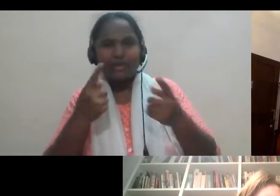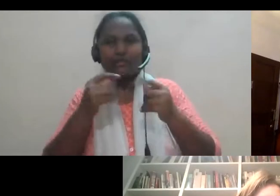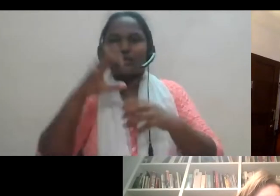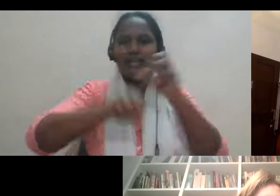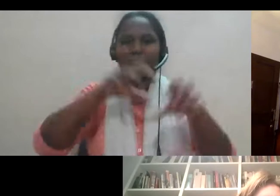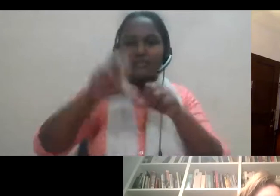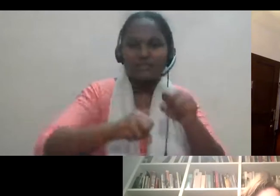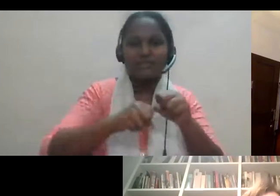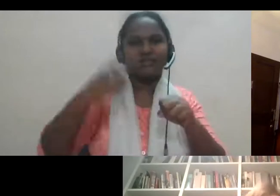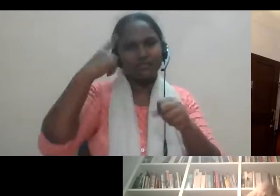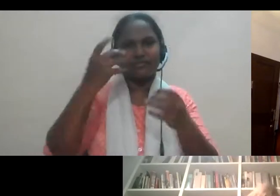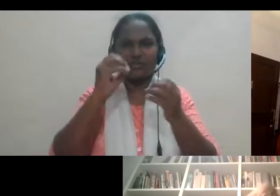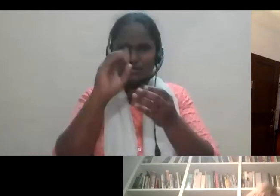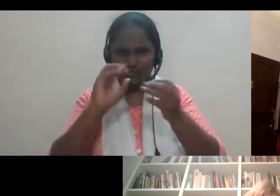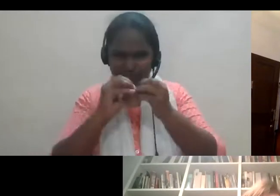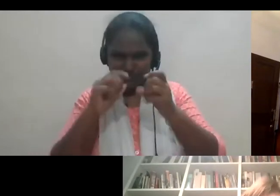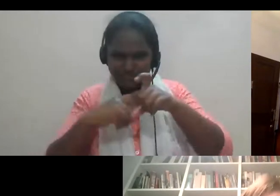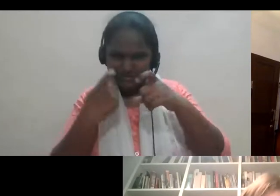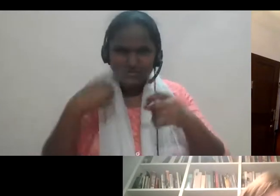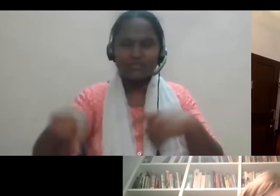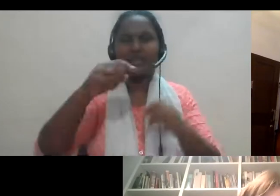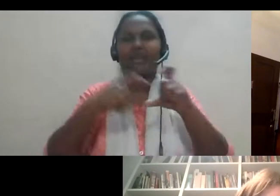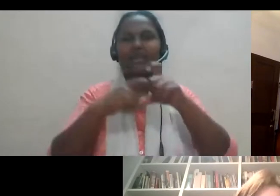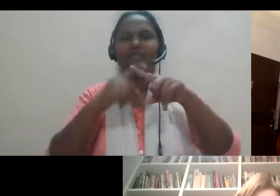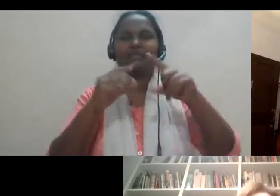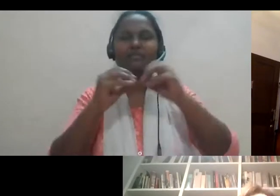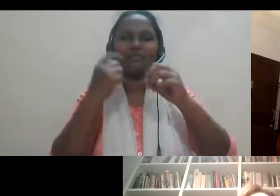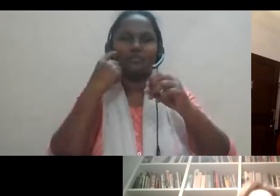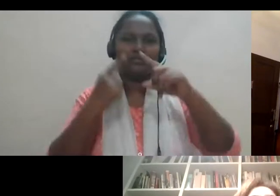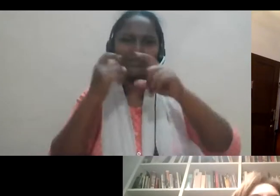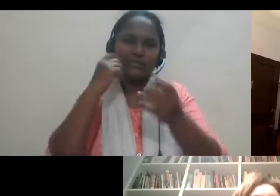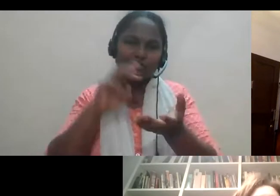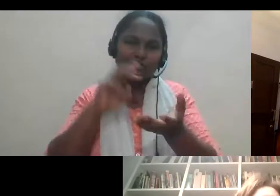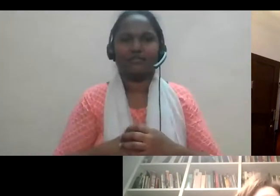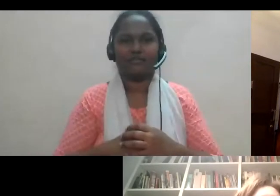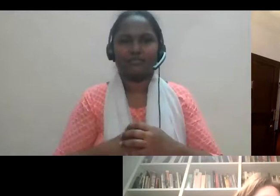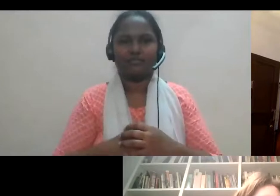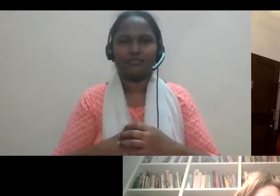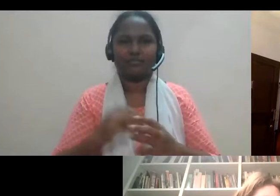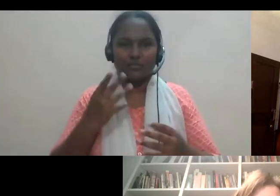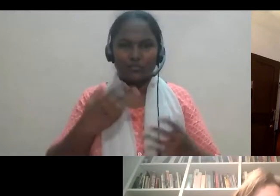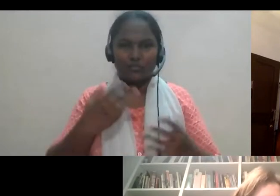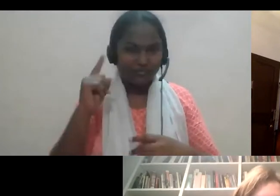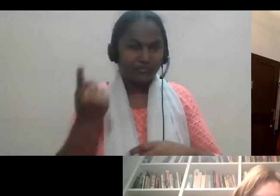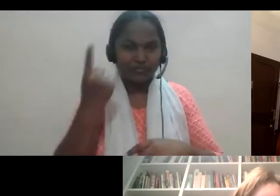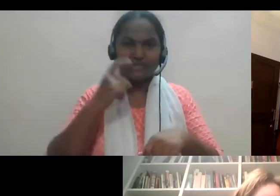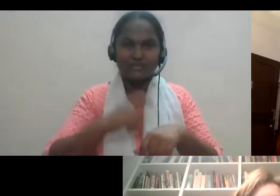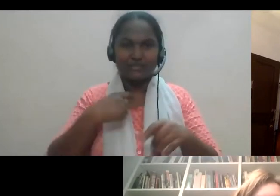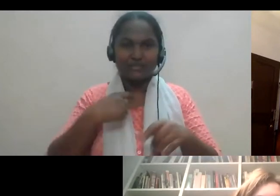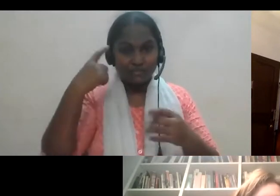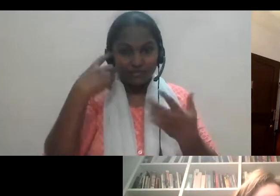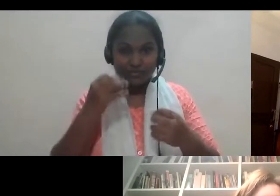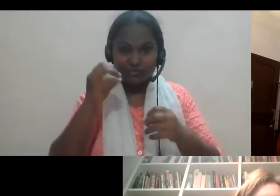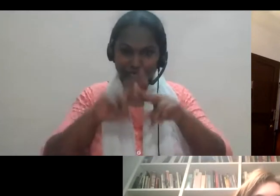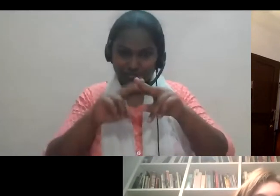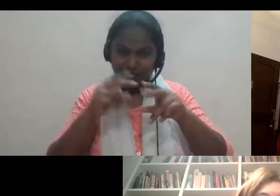these objectives through this exhibition. Well, the first, our very first ally, of